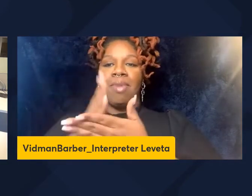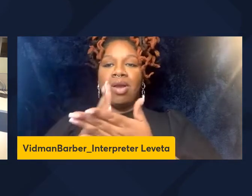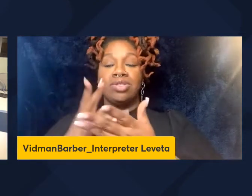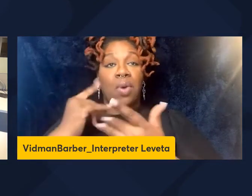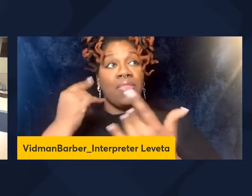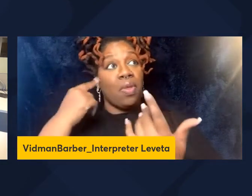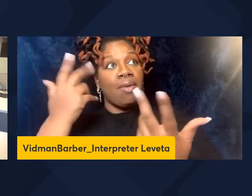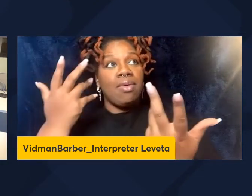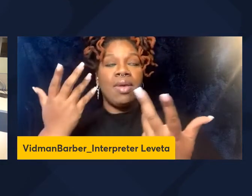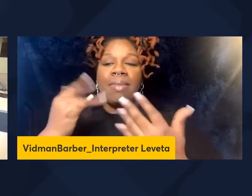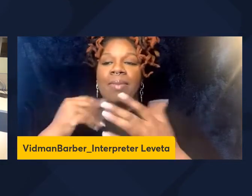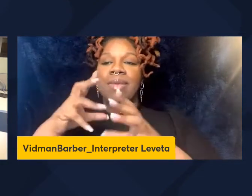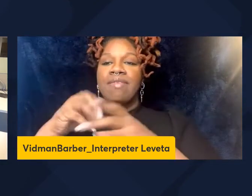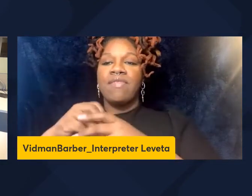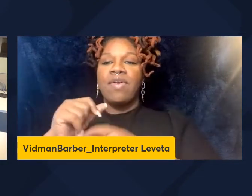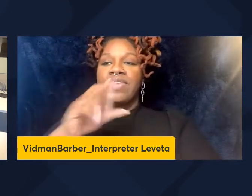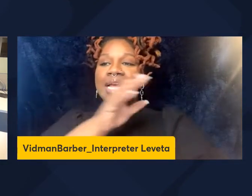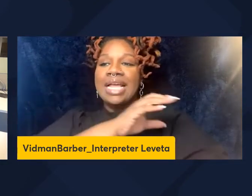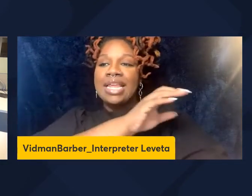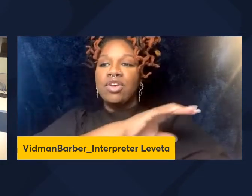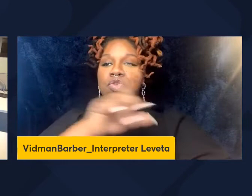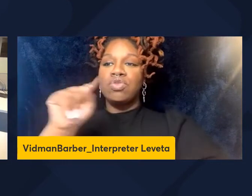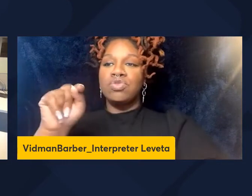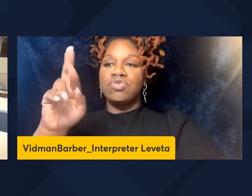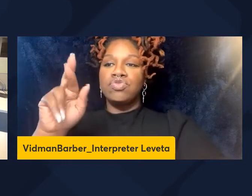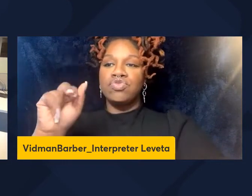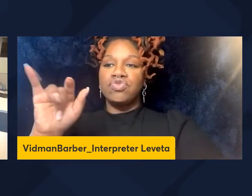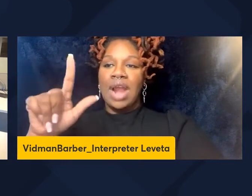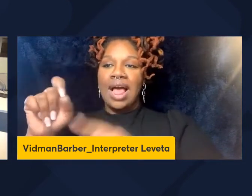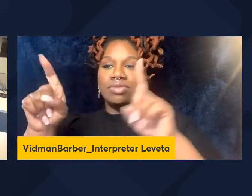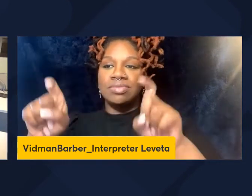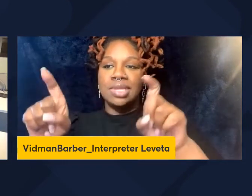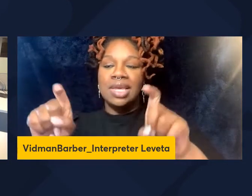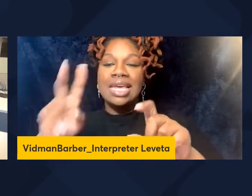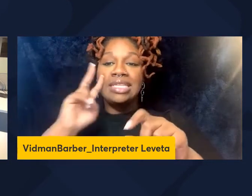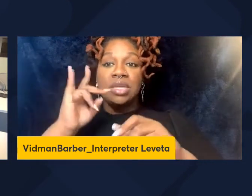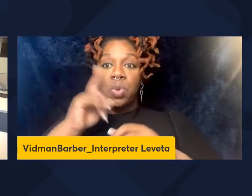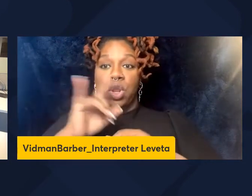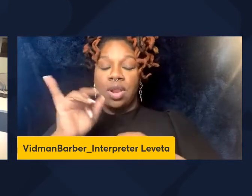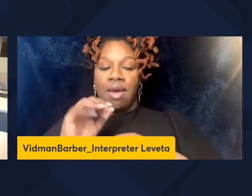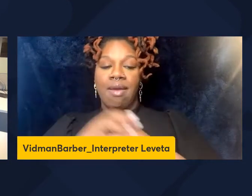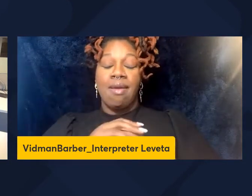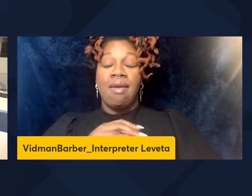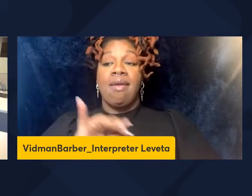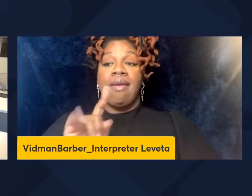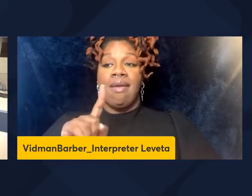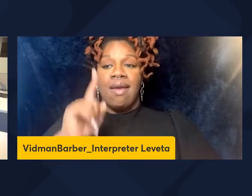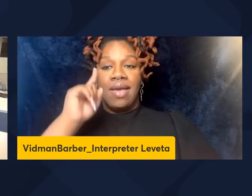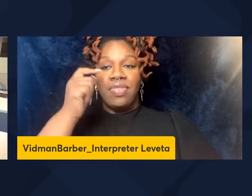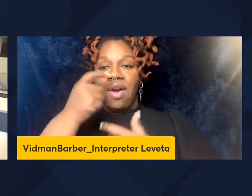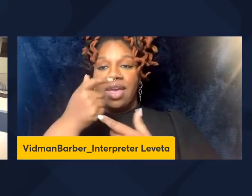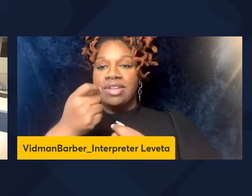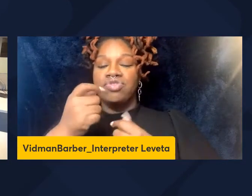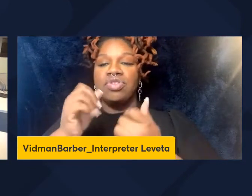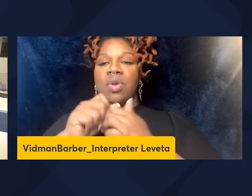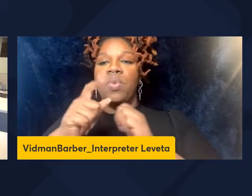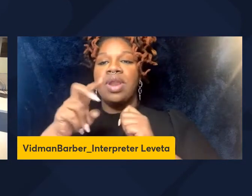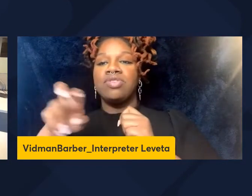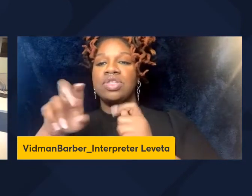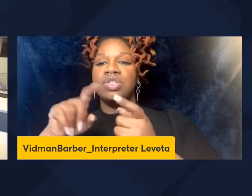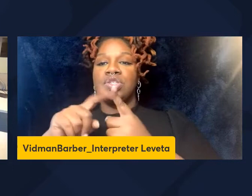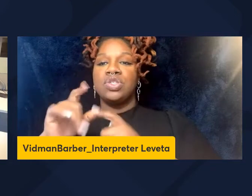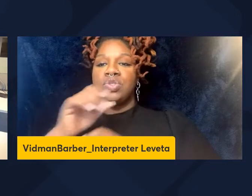like. And what was really interesting when I transitioned into a clinical development role and